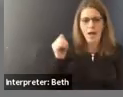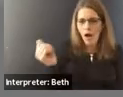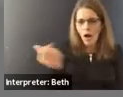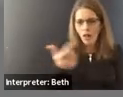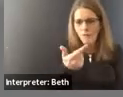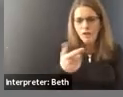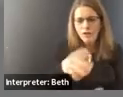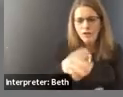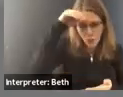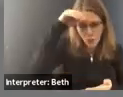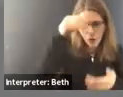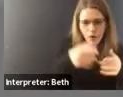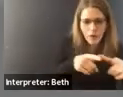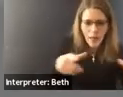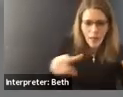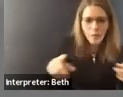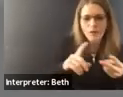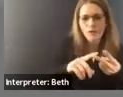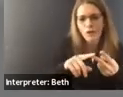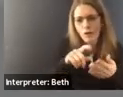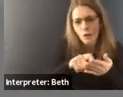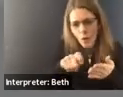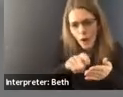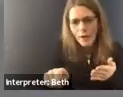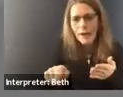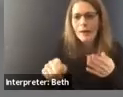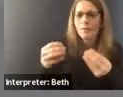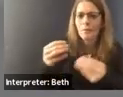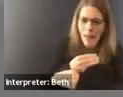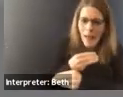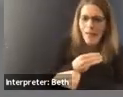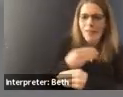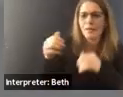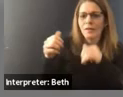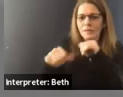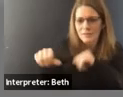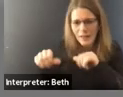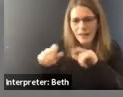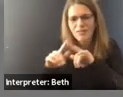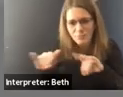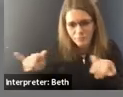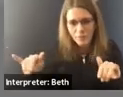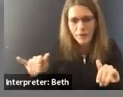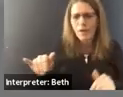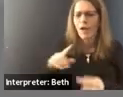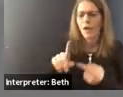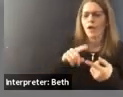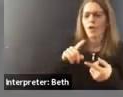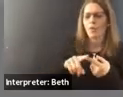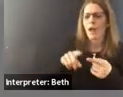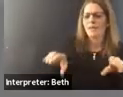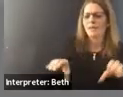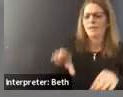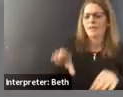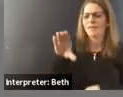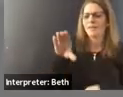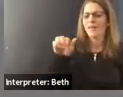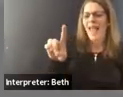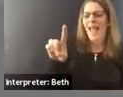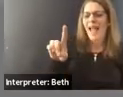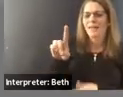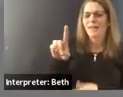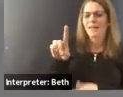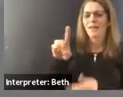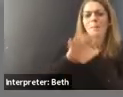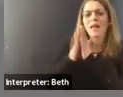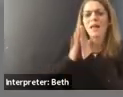on. At what point in time does CAD become part of that world? If